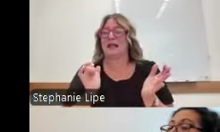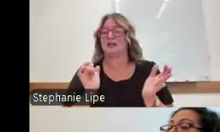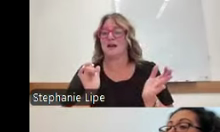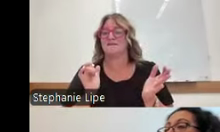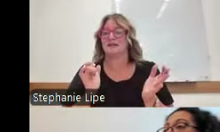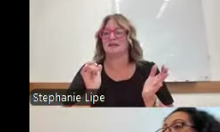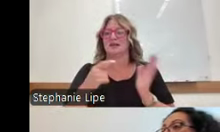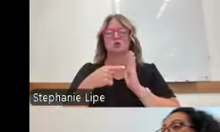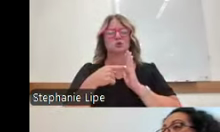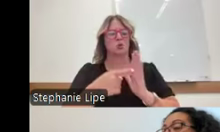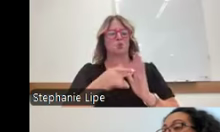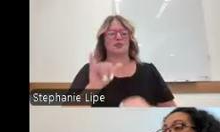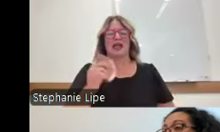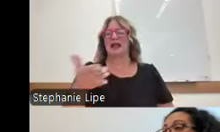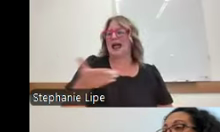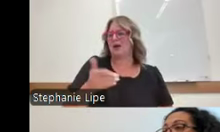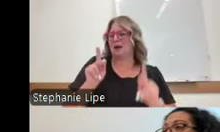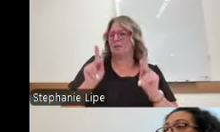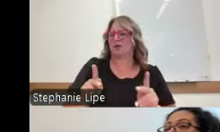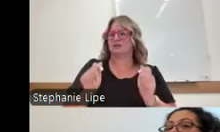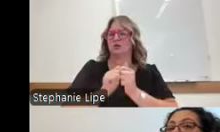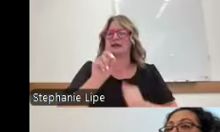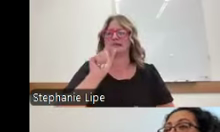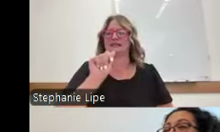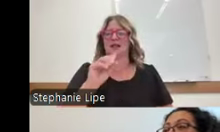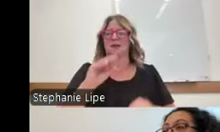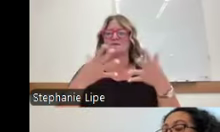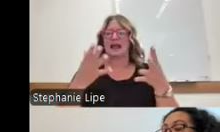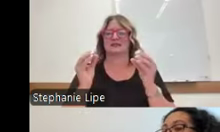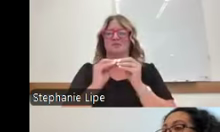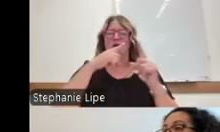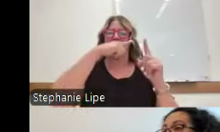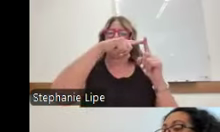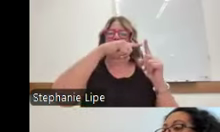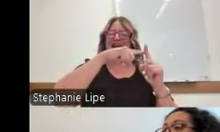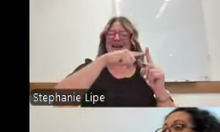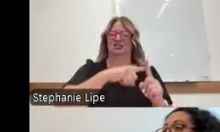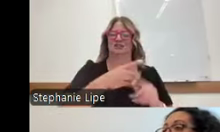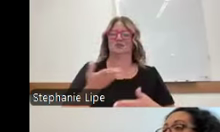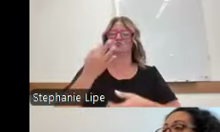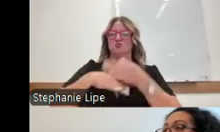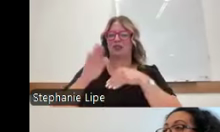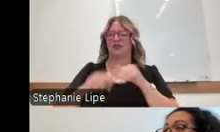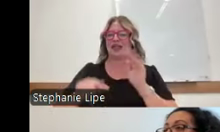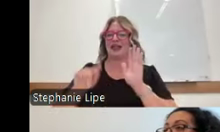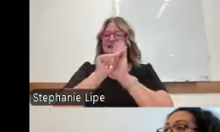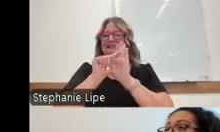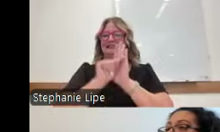benefits that the employer can take advantage of, like hiring a person with disability may